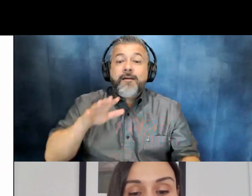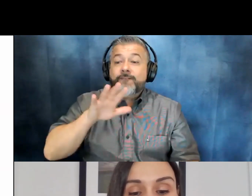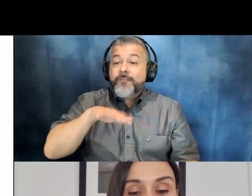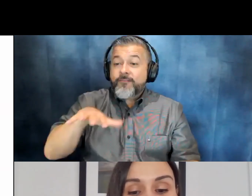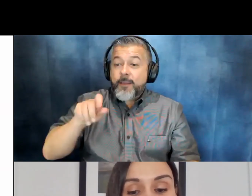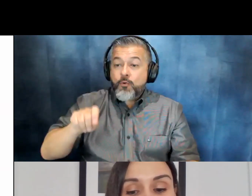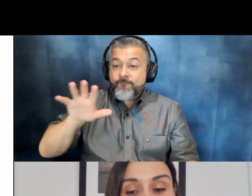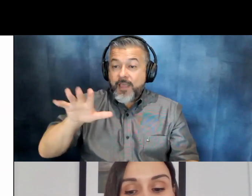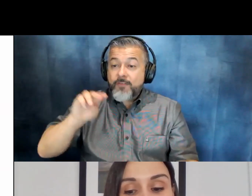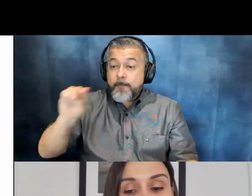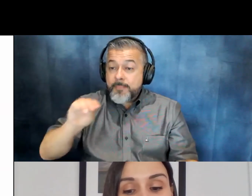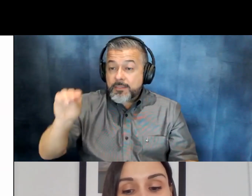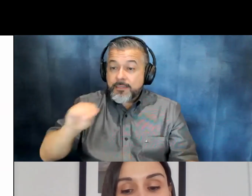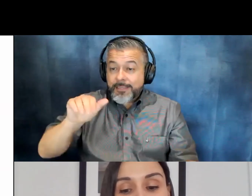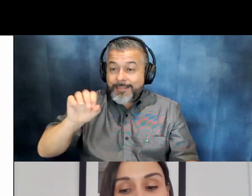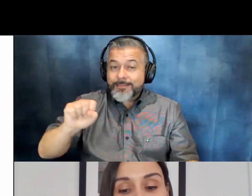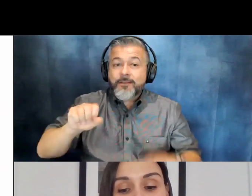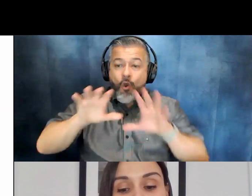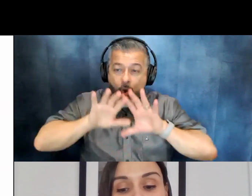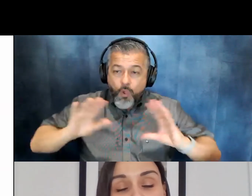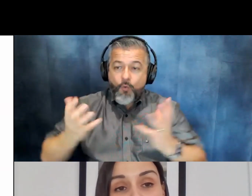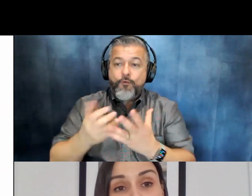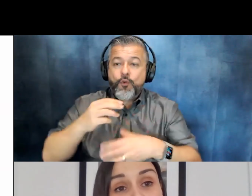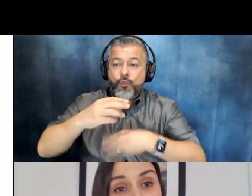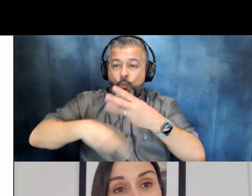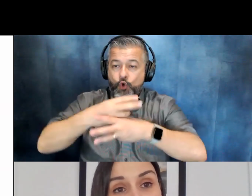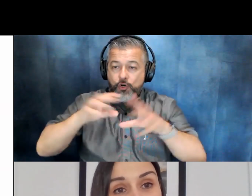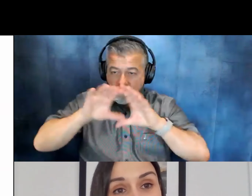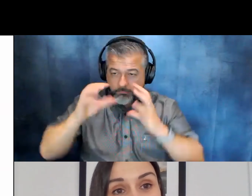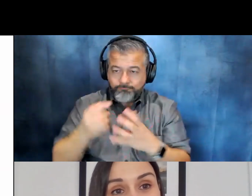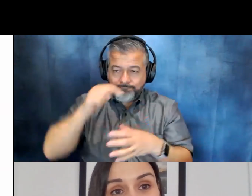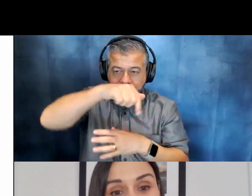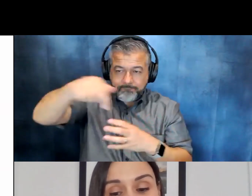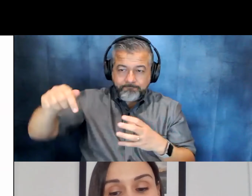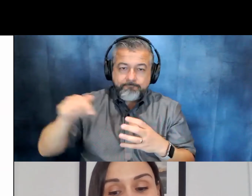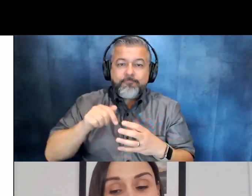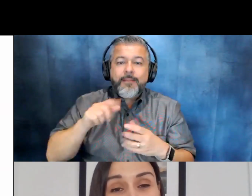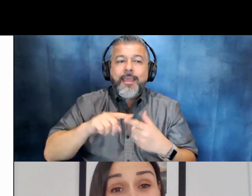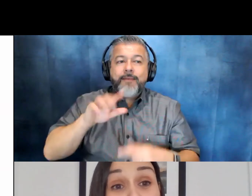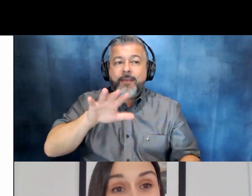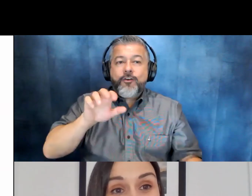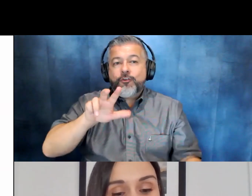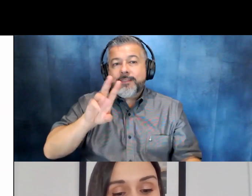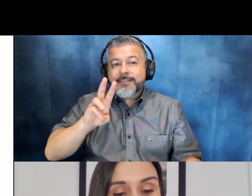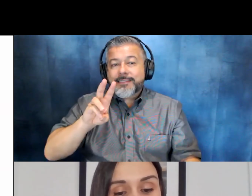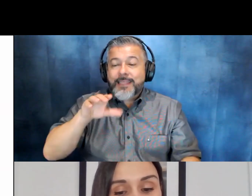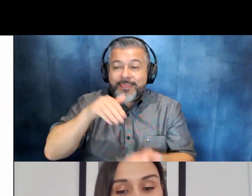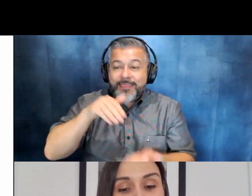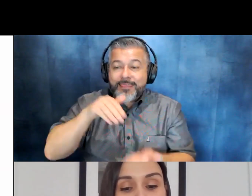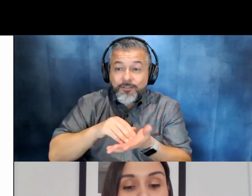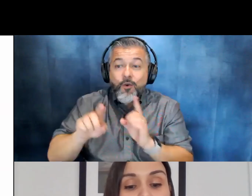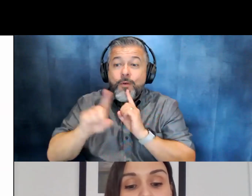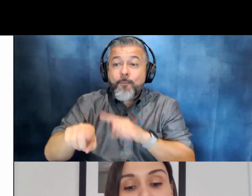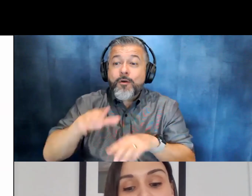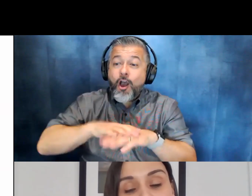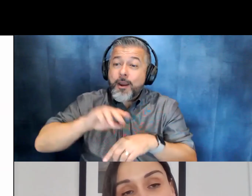55.5 million cases reported worldwide, and over 536,000 cases reported on Monday